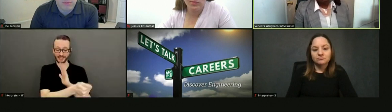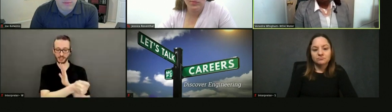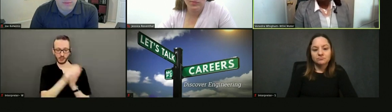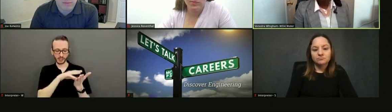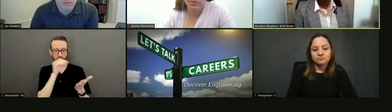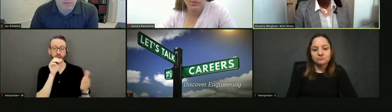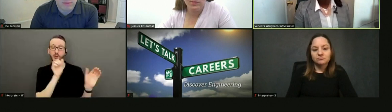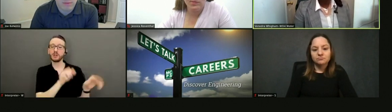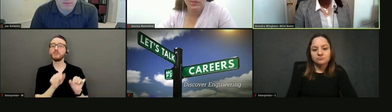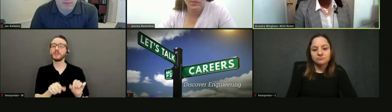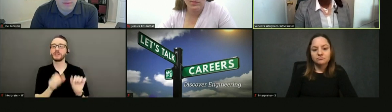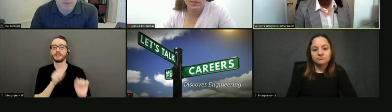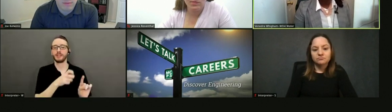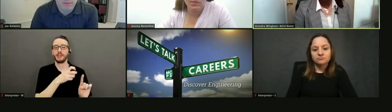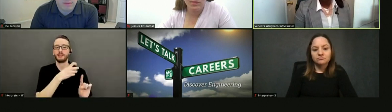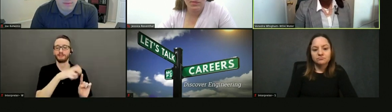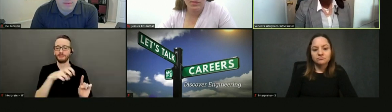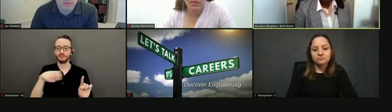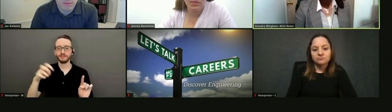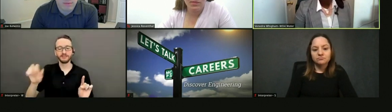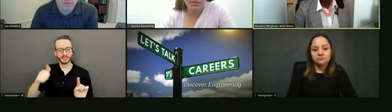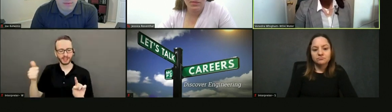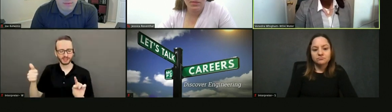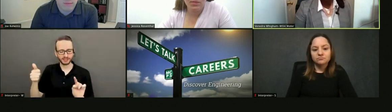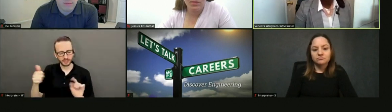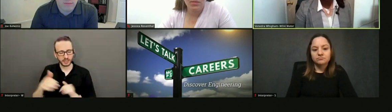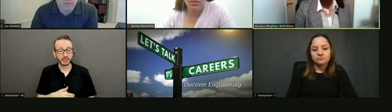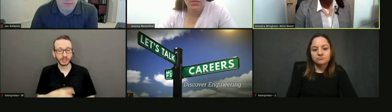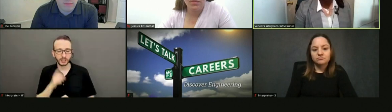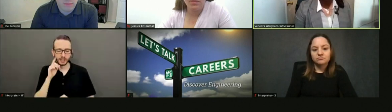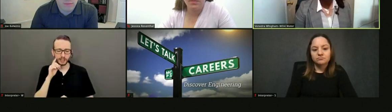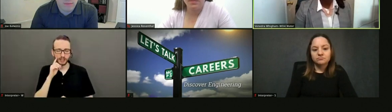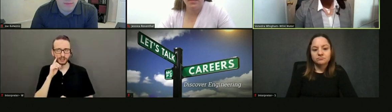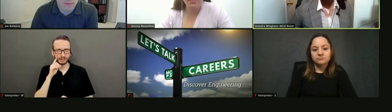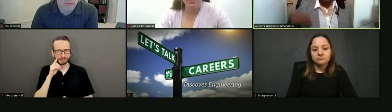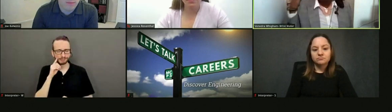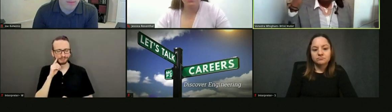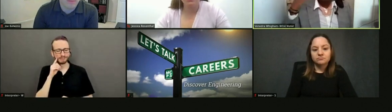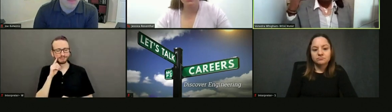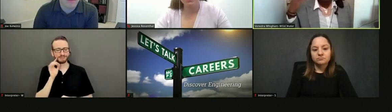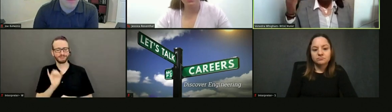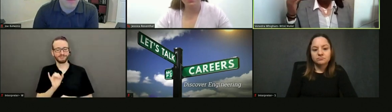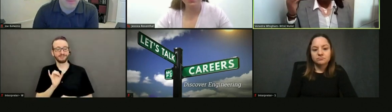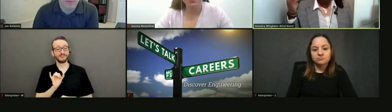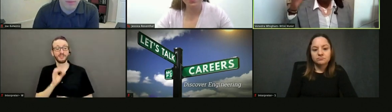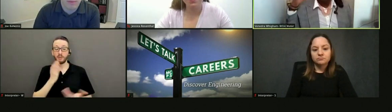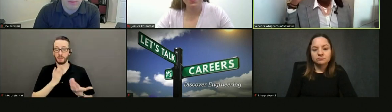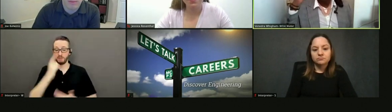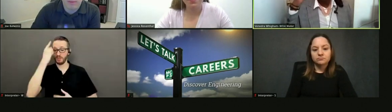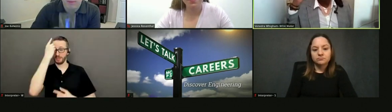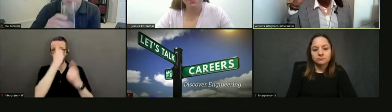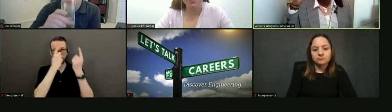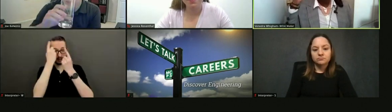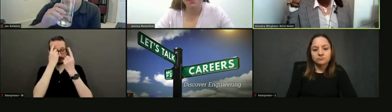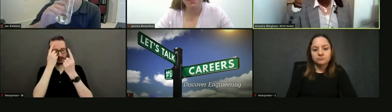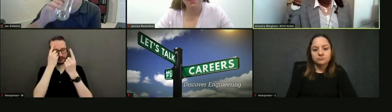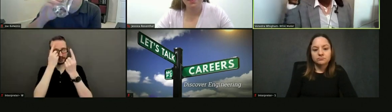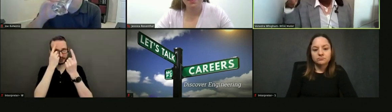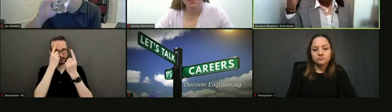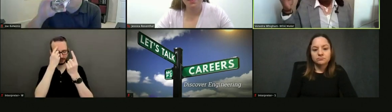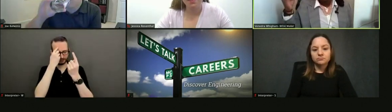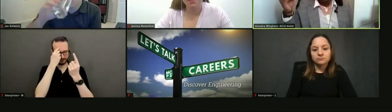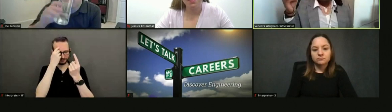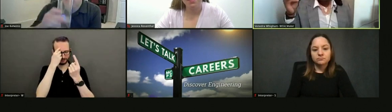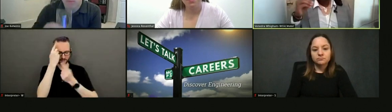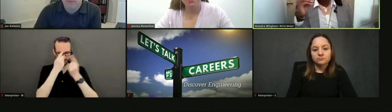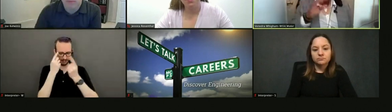and abilities to other places. I think it's rewarding to know that your mind may work a little different, and so you can